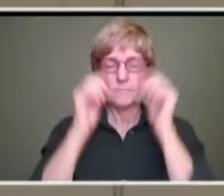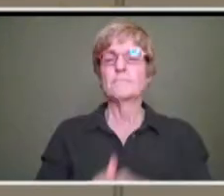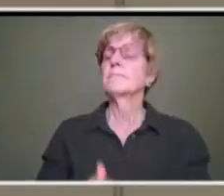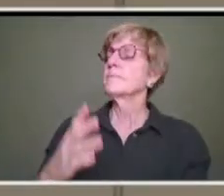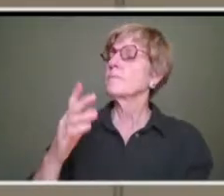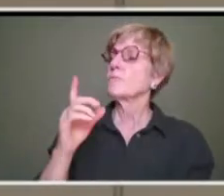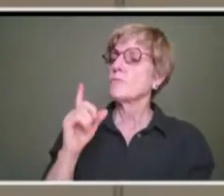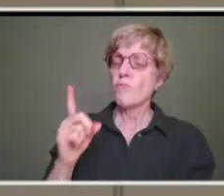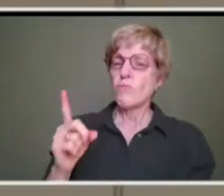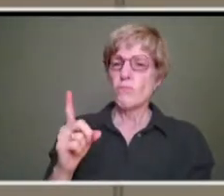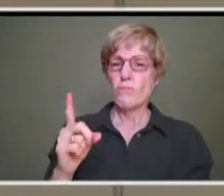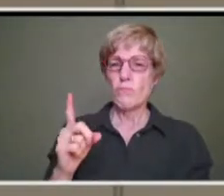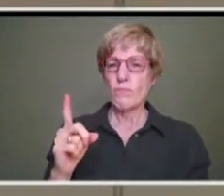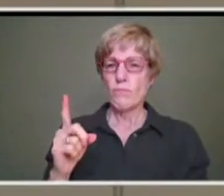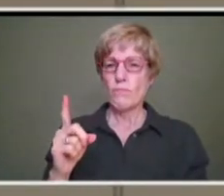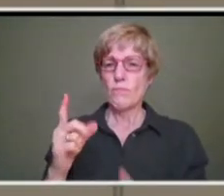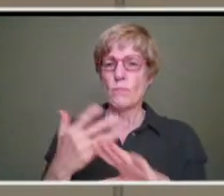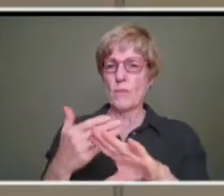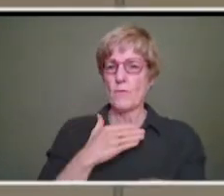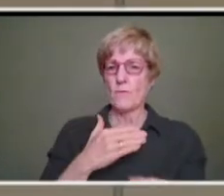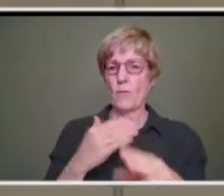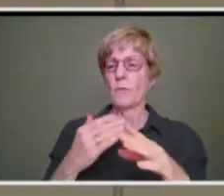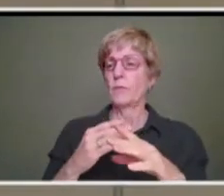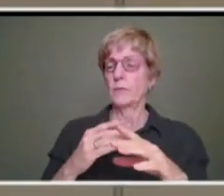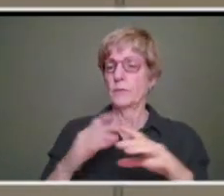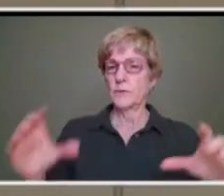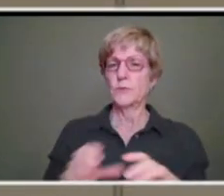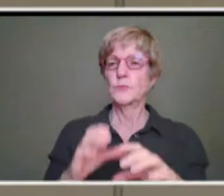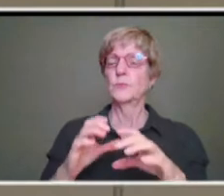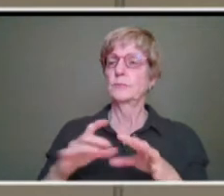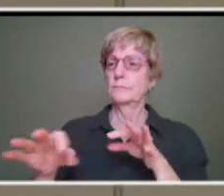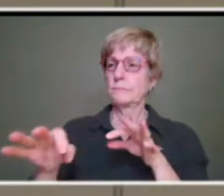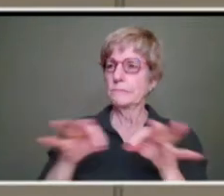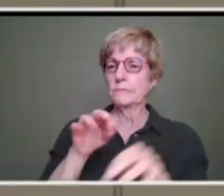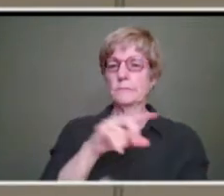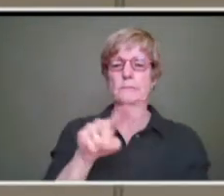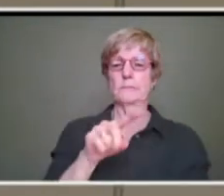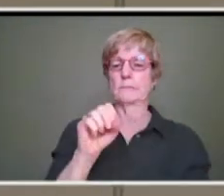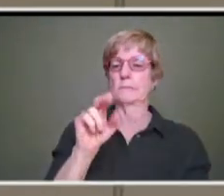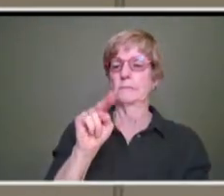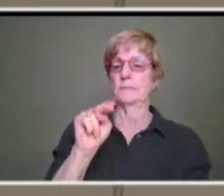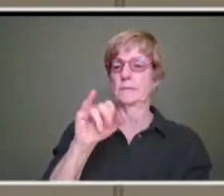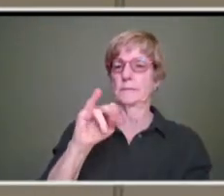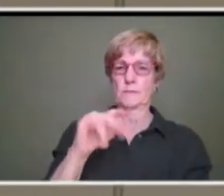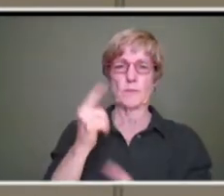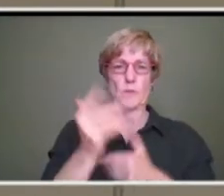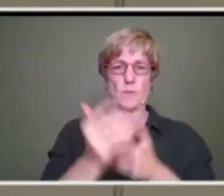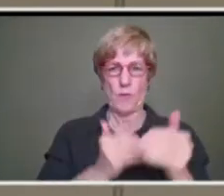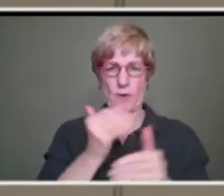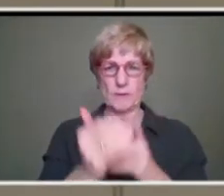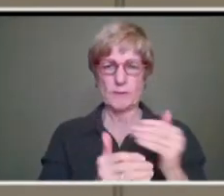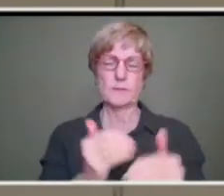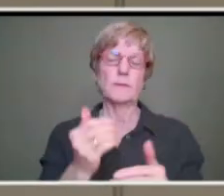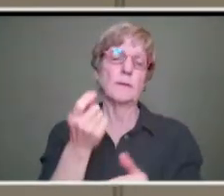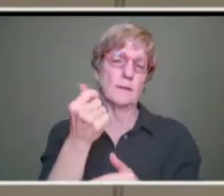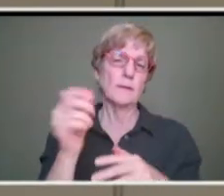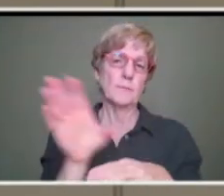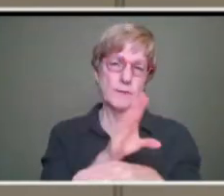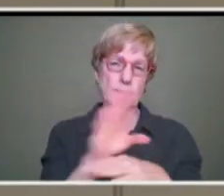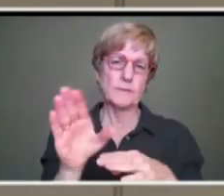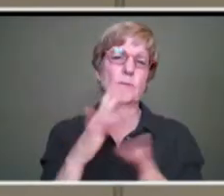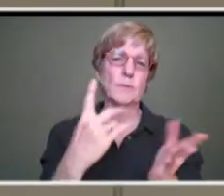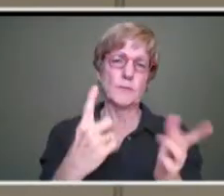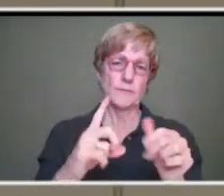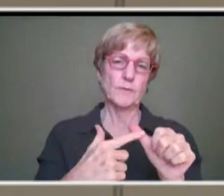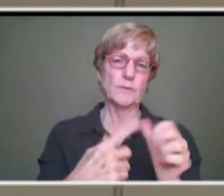um before I get into an explanation of the zoning process there are a couple pieces of business so just once you're trying to go over